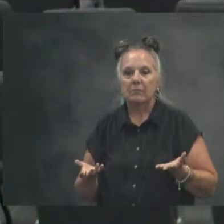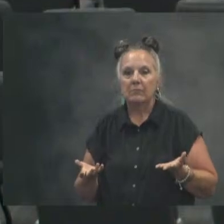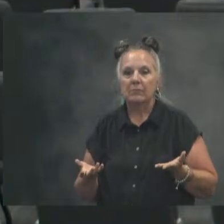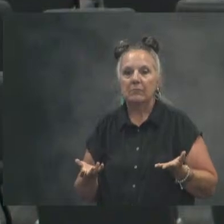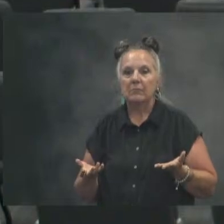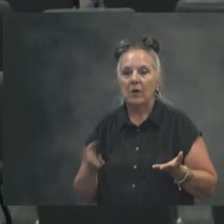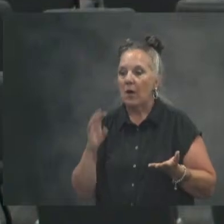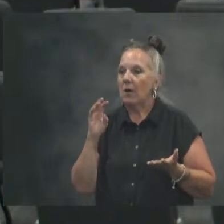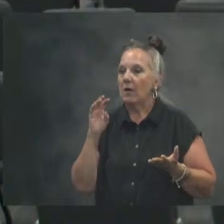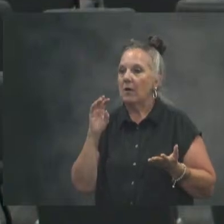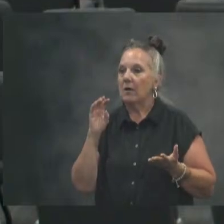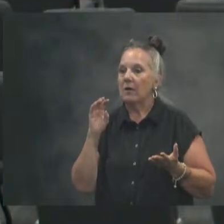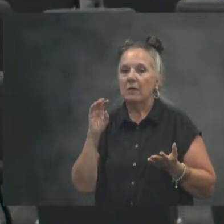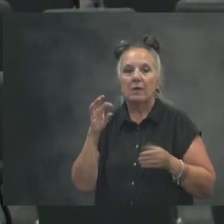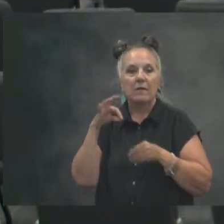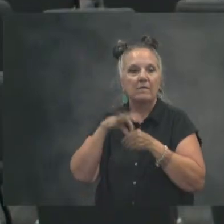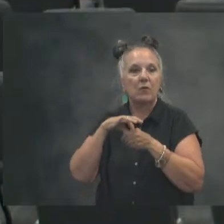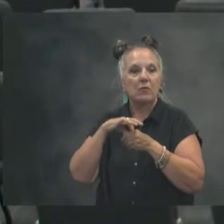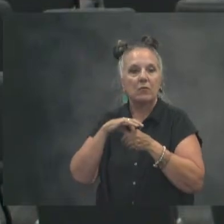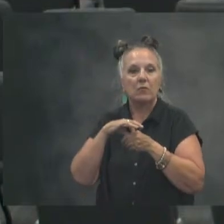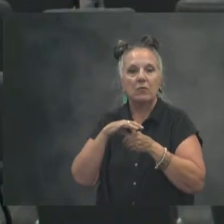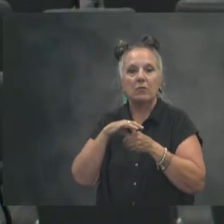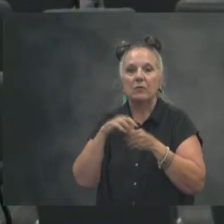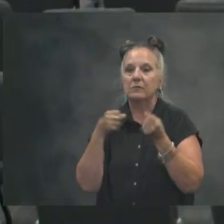Move to the vote. All those in favor?